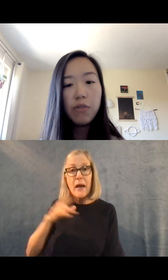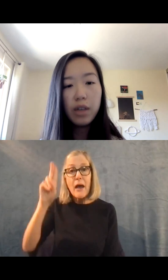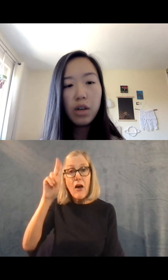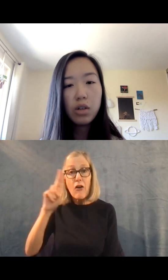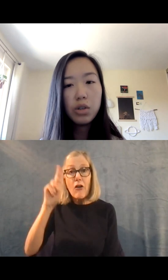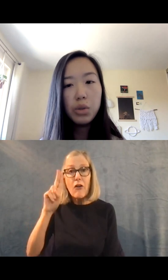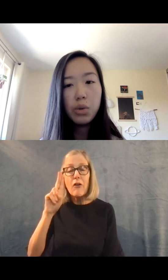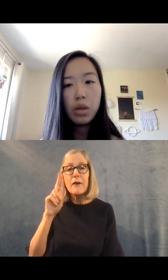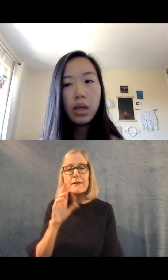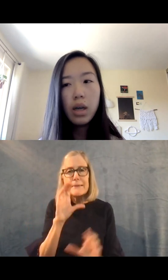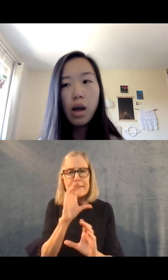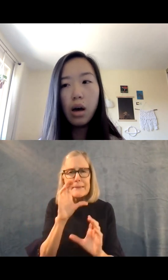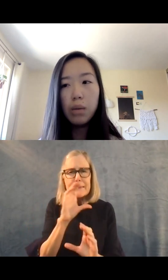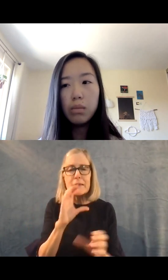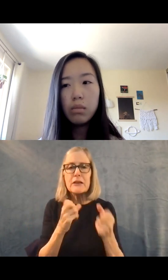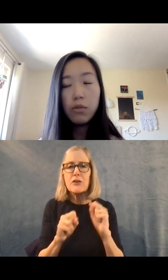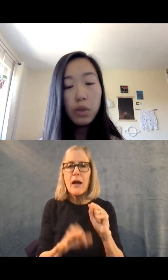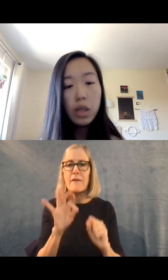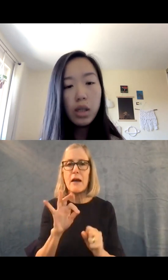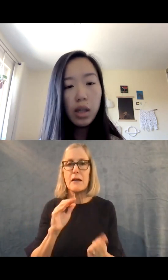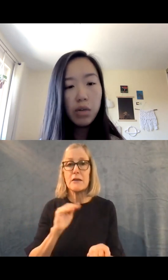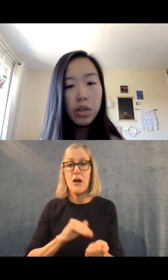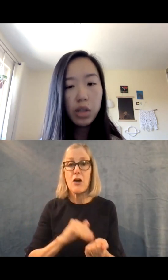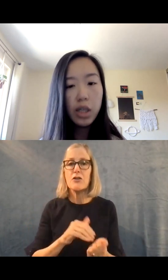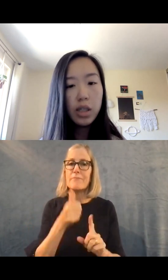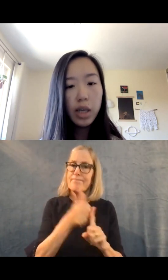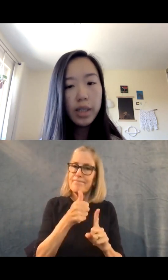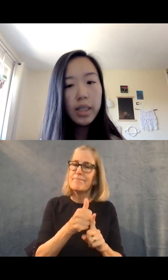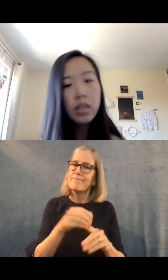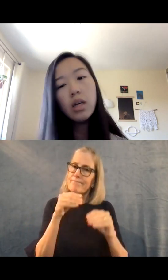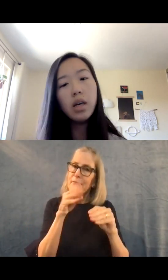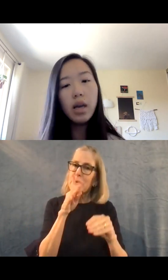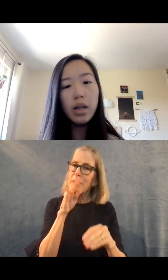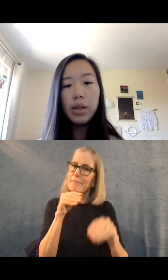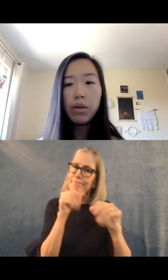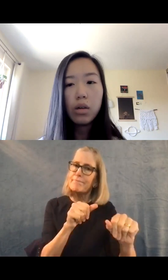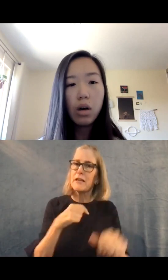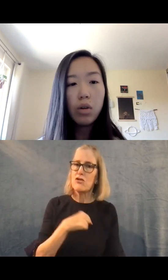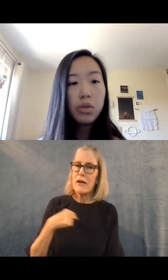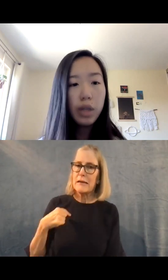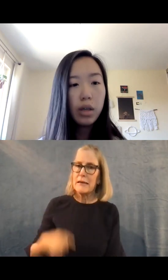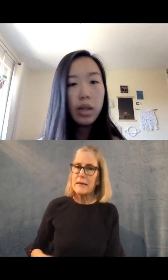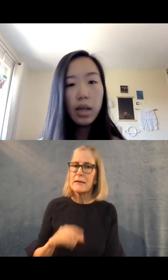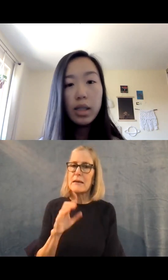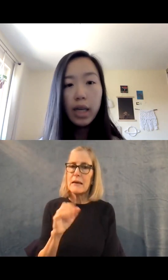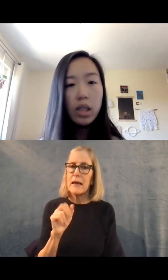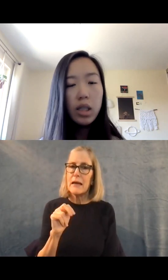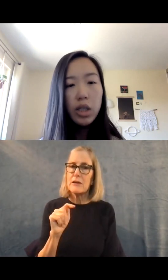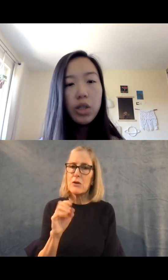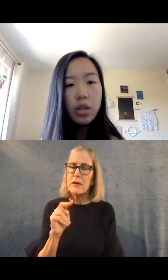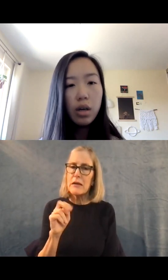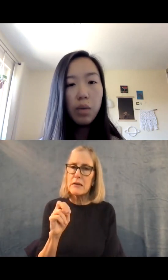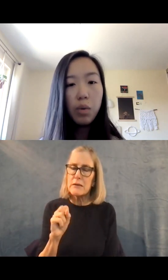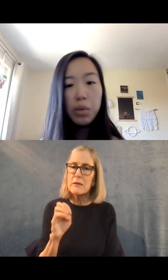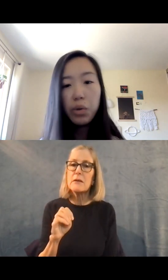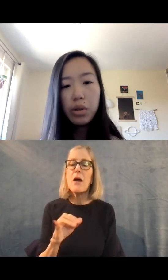reach out and find doctors who were fluent in the language in Chinese and Cantonese. And then they were also there. They had to attend